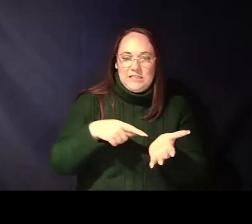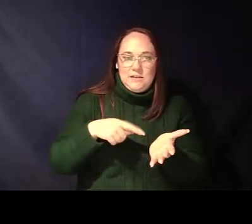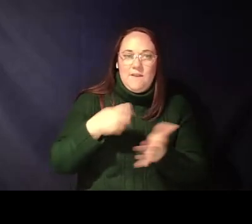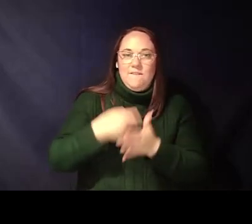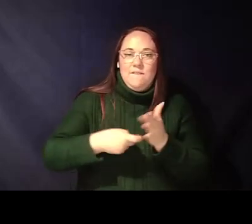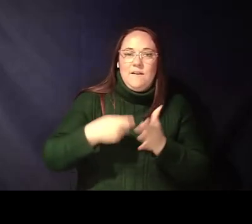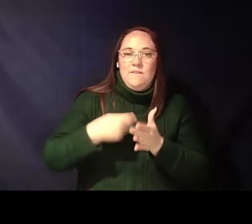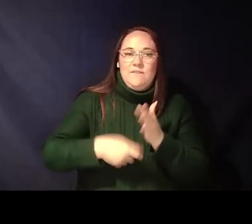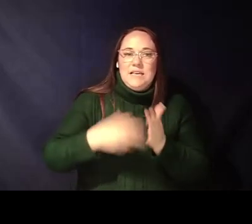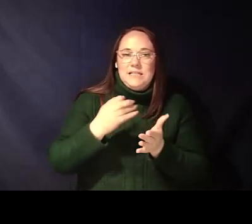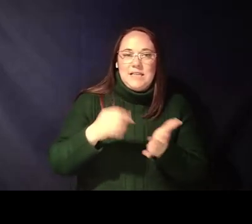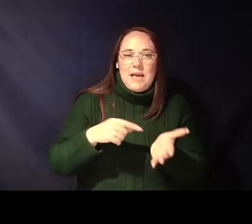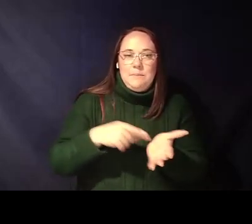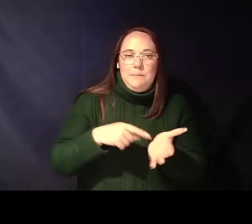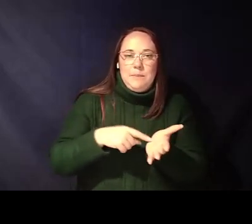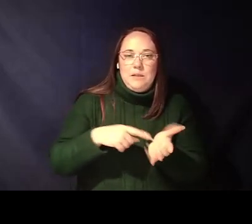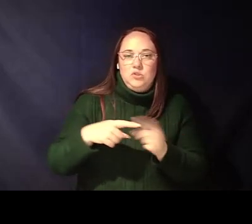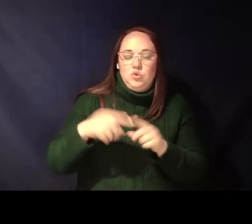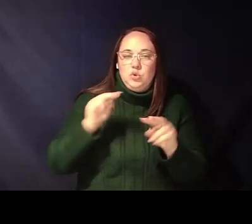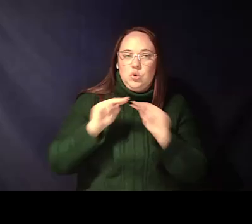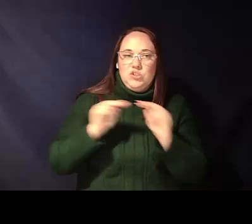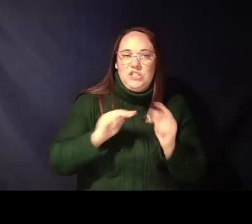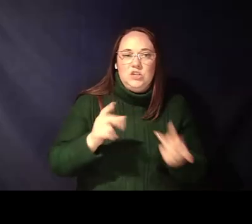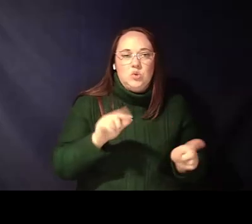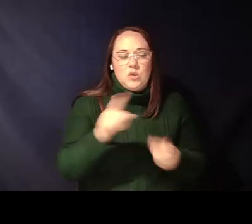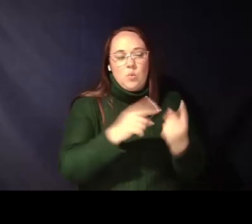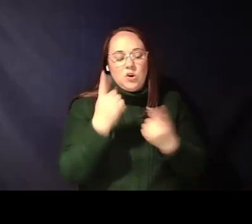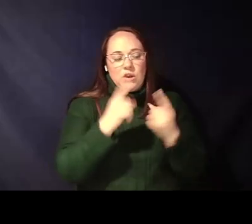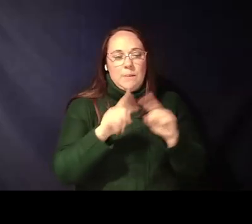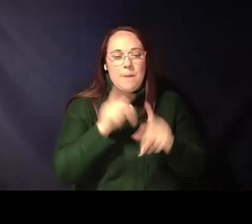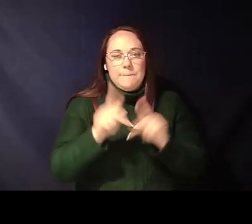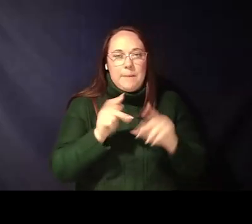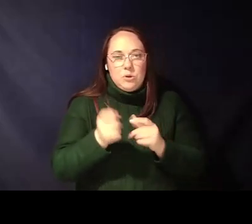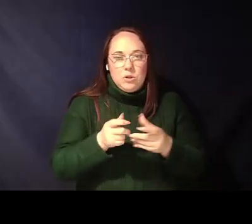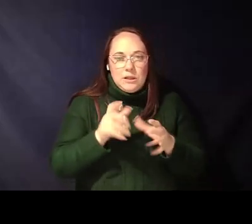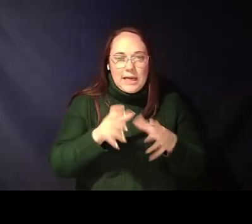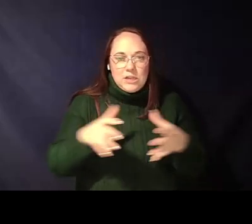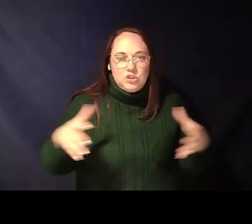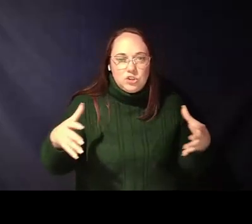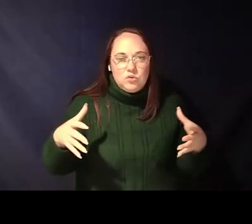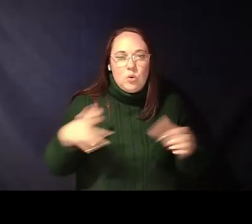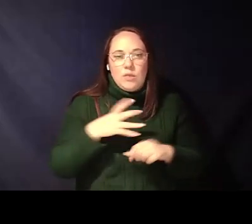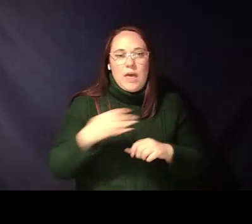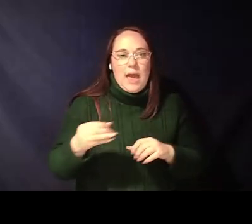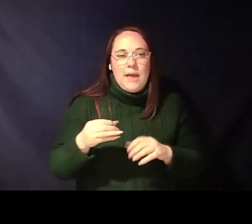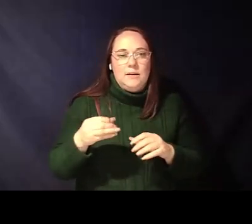wondering about some of these contributing factors and population growth and the facility and provider billing costs.